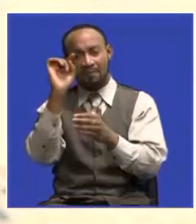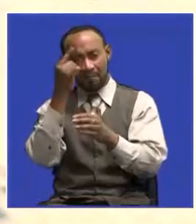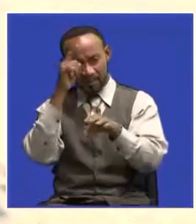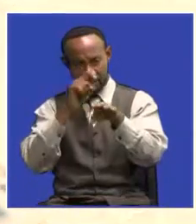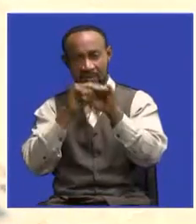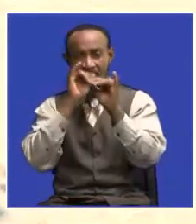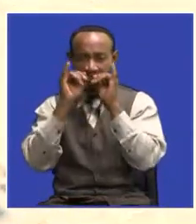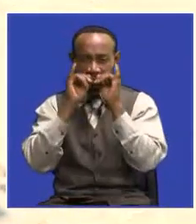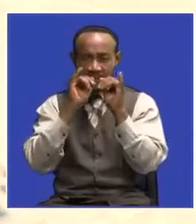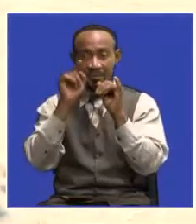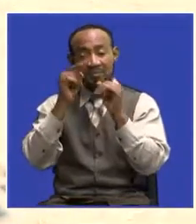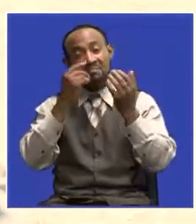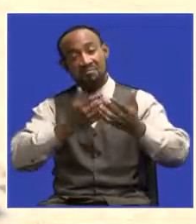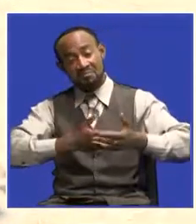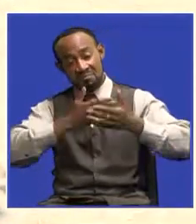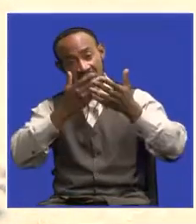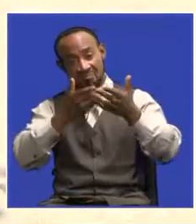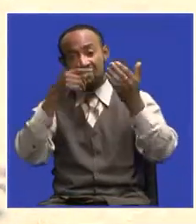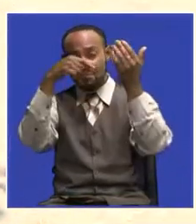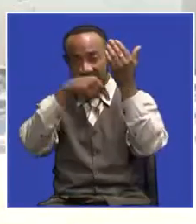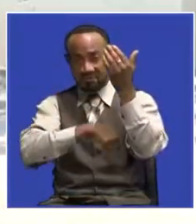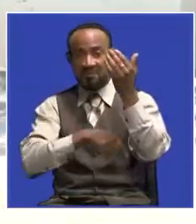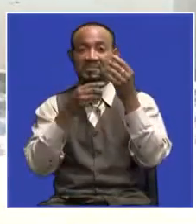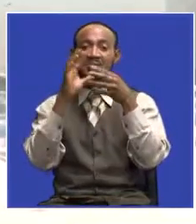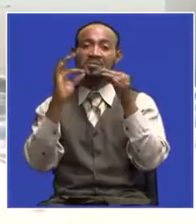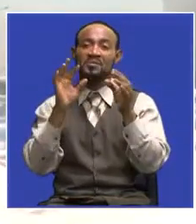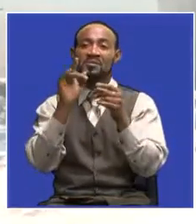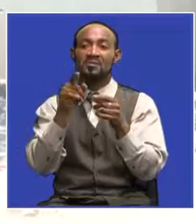time, and she gave some interesting details.